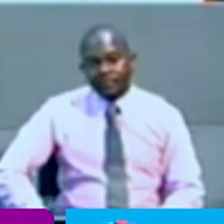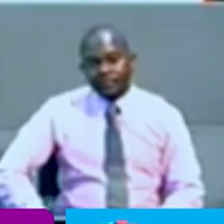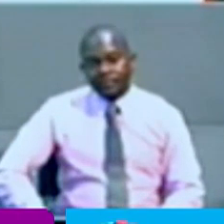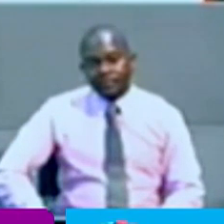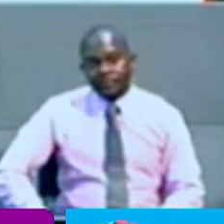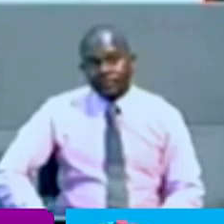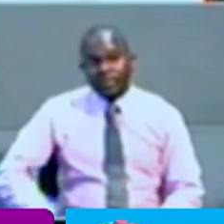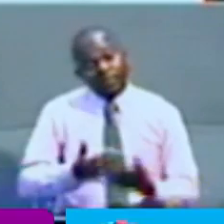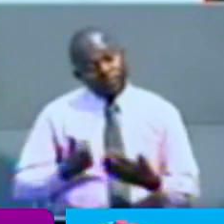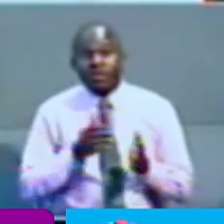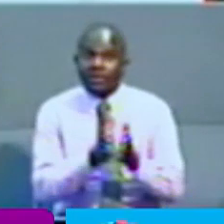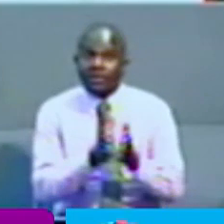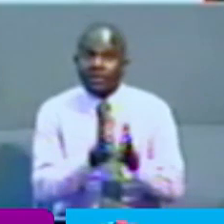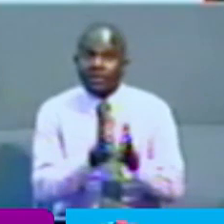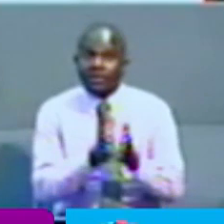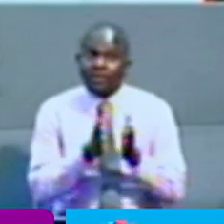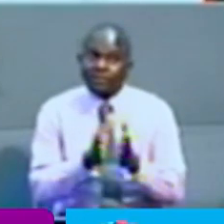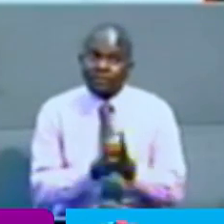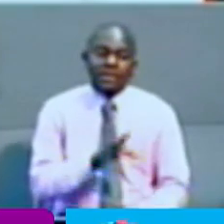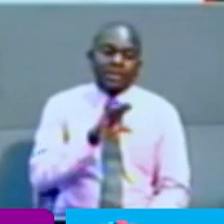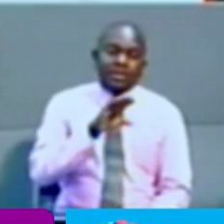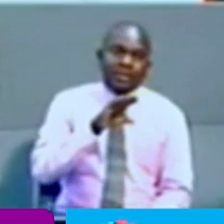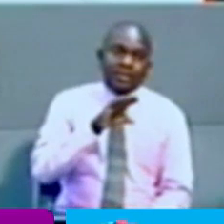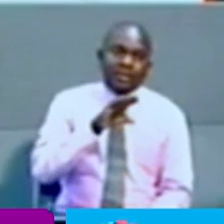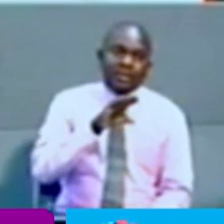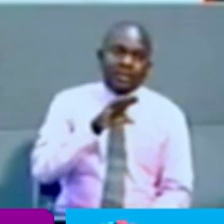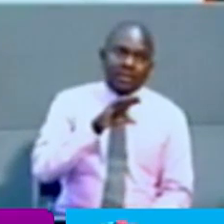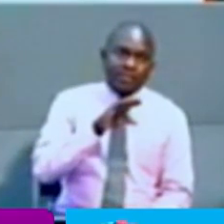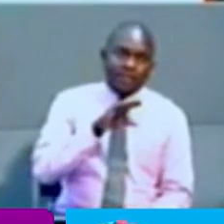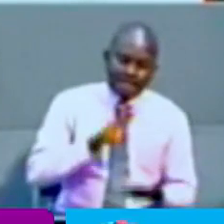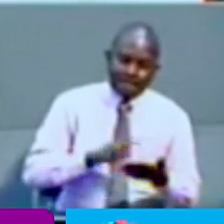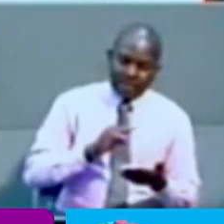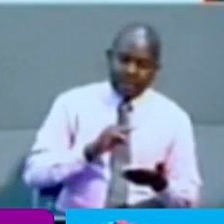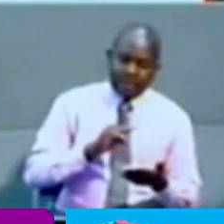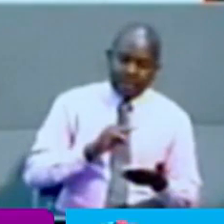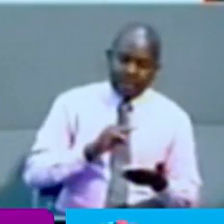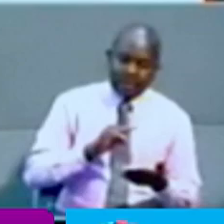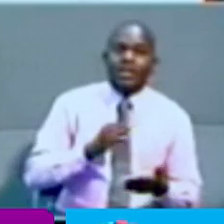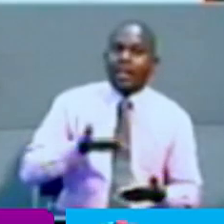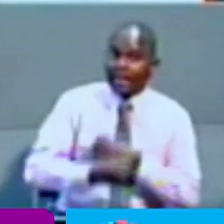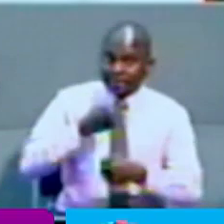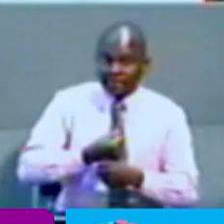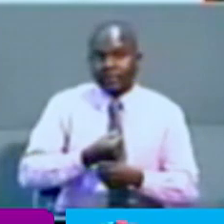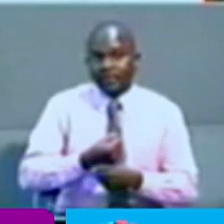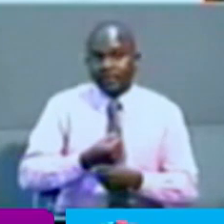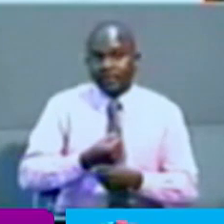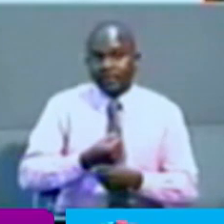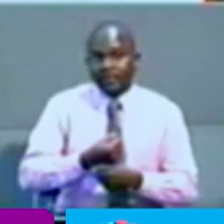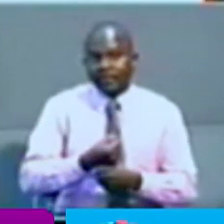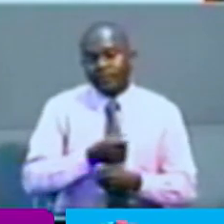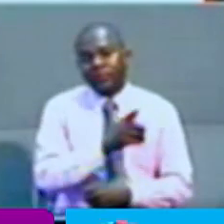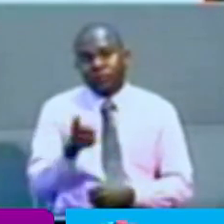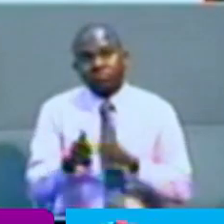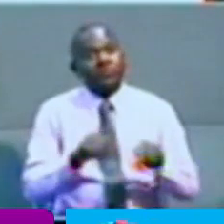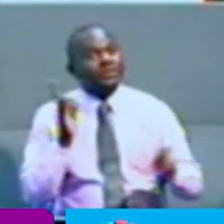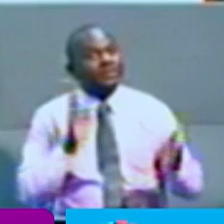And yet we told you from March last year, I said, you people, and when you